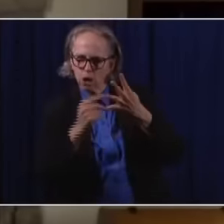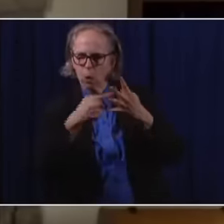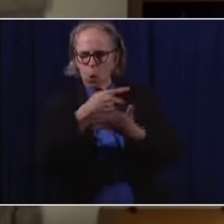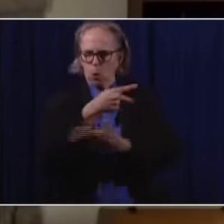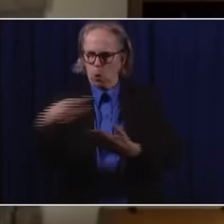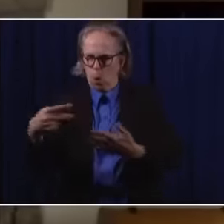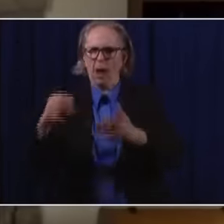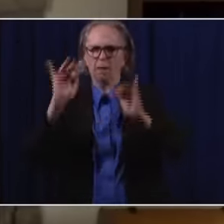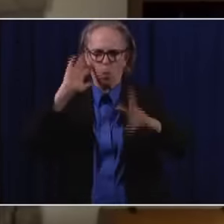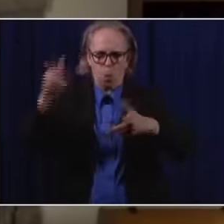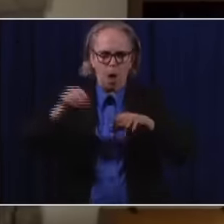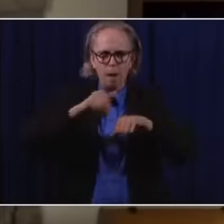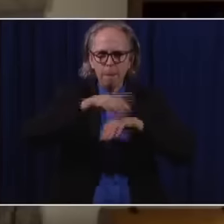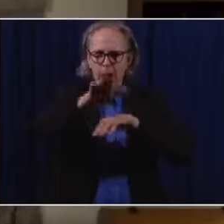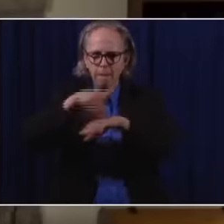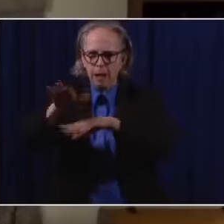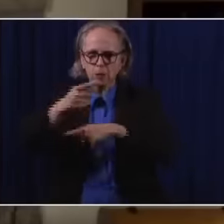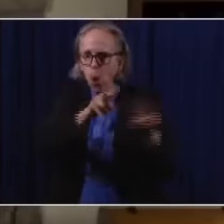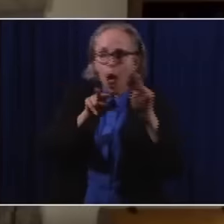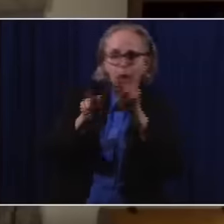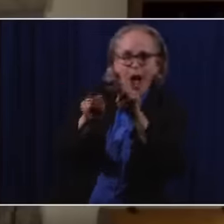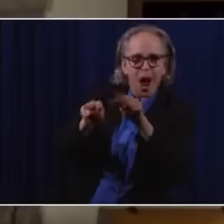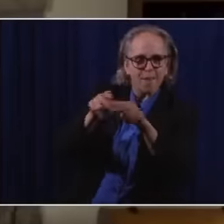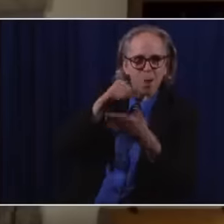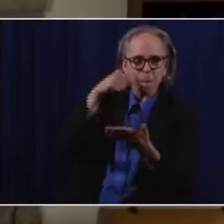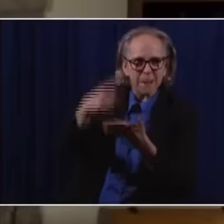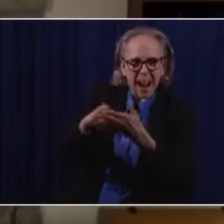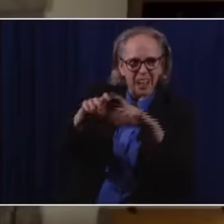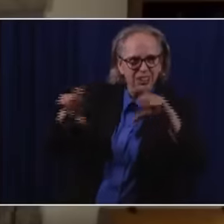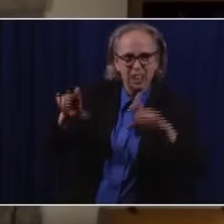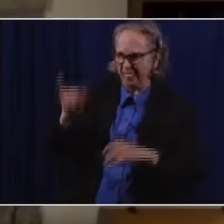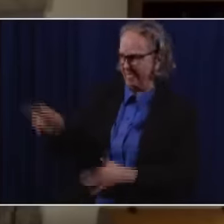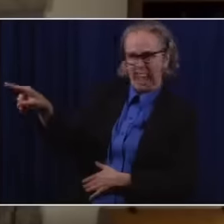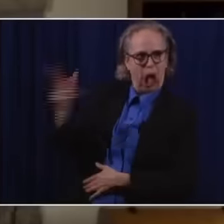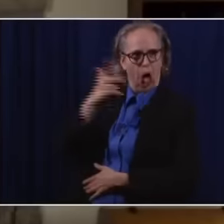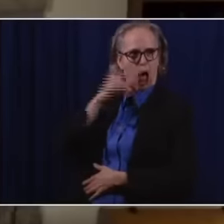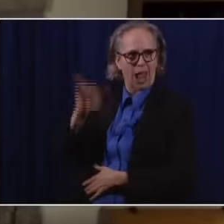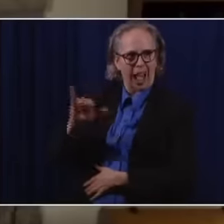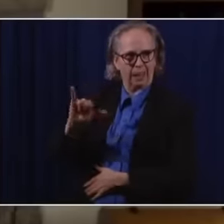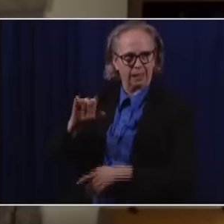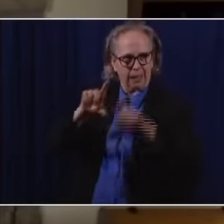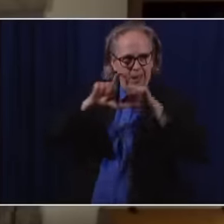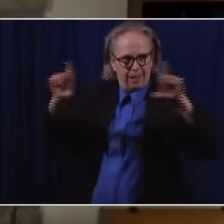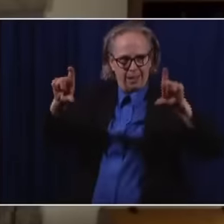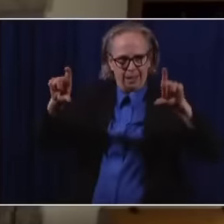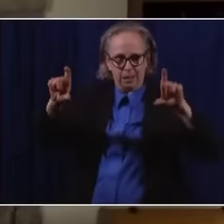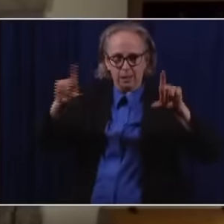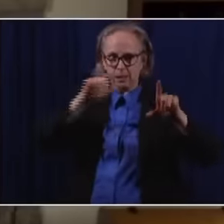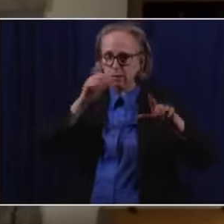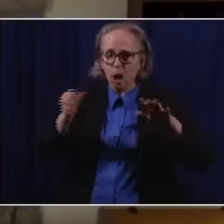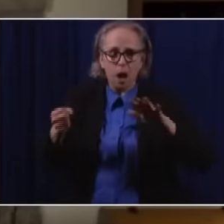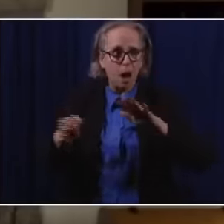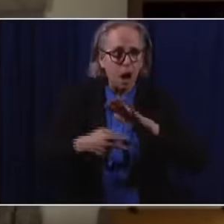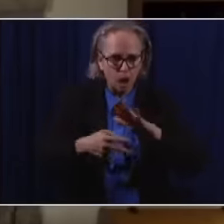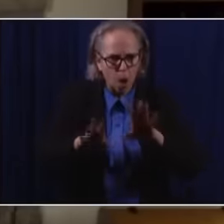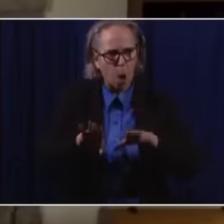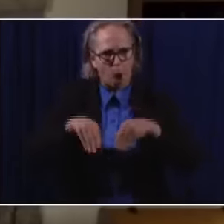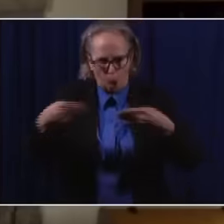an envelope come in the mail like this, please open it and see. We hope you'll see your check.